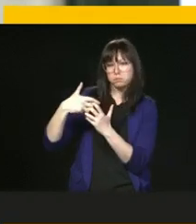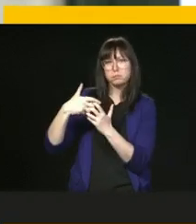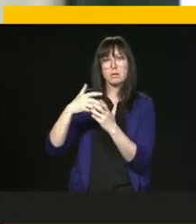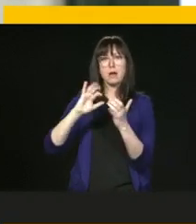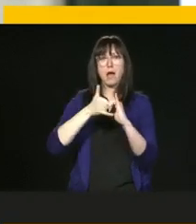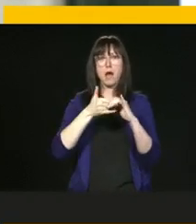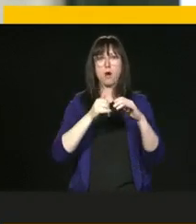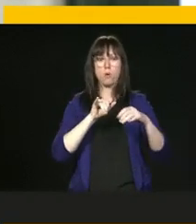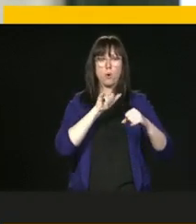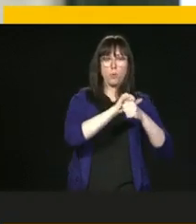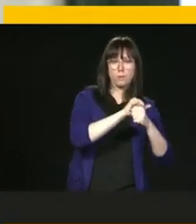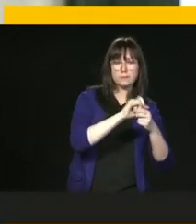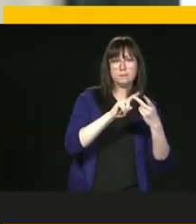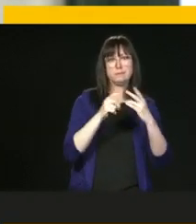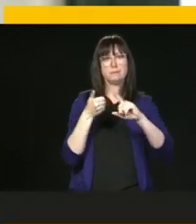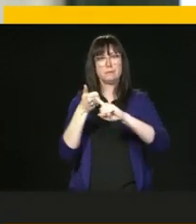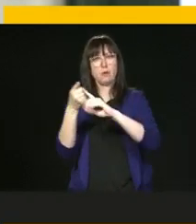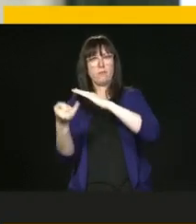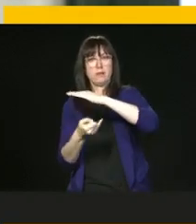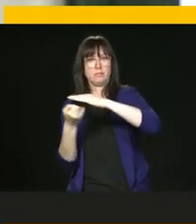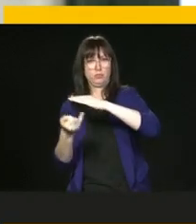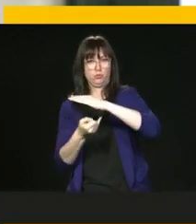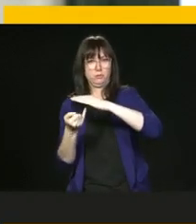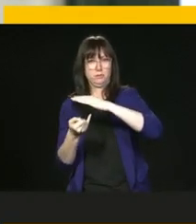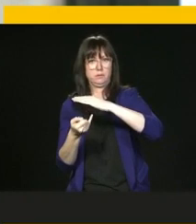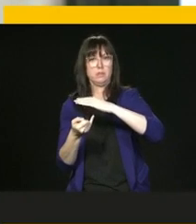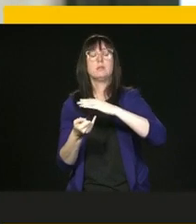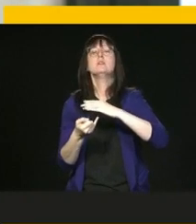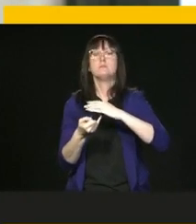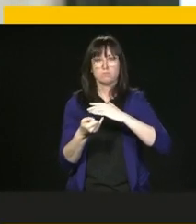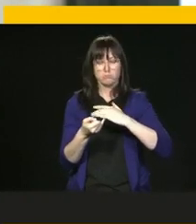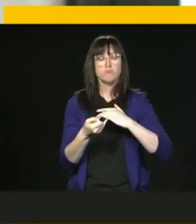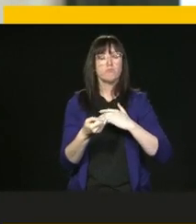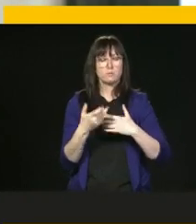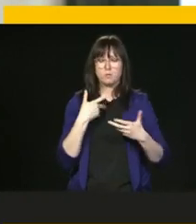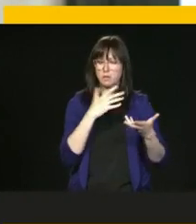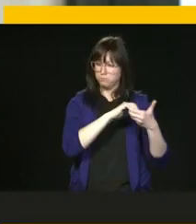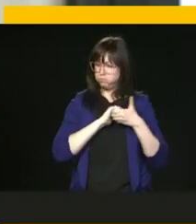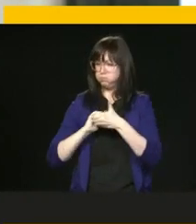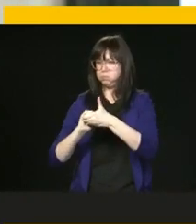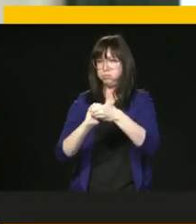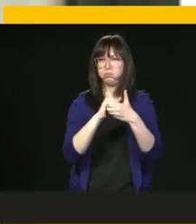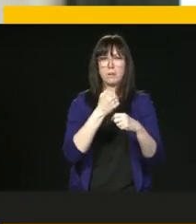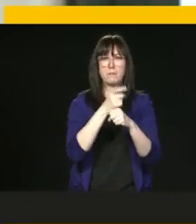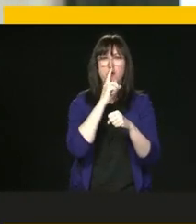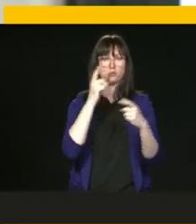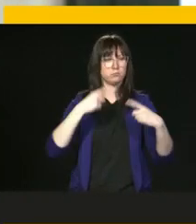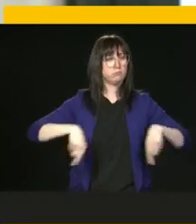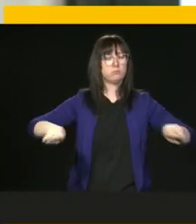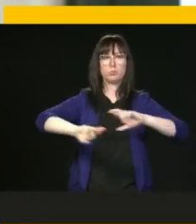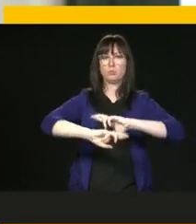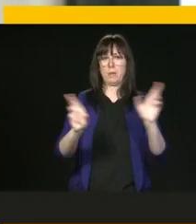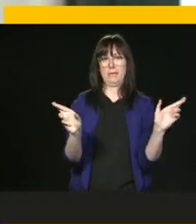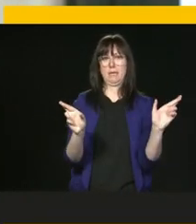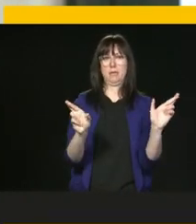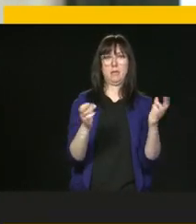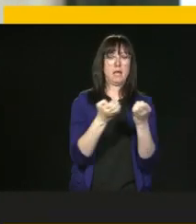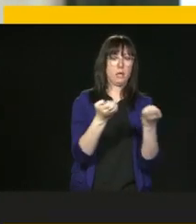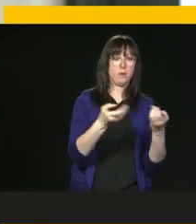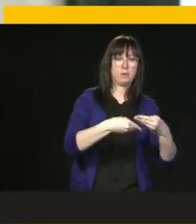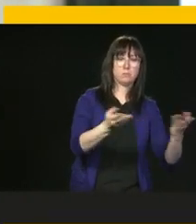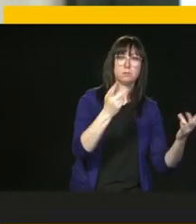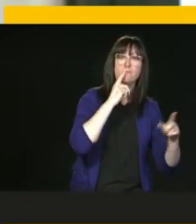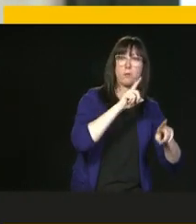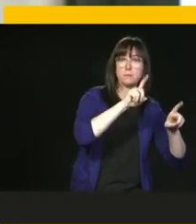quarantine and self-isolation. We're working together to ensure that everyone has what they need, whether that's equipment for